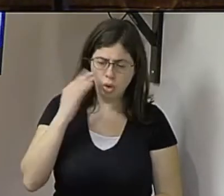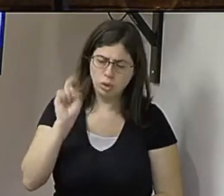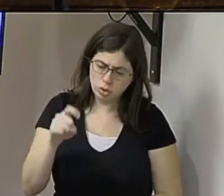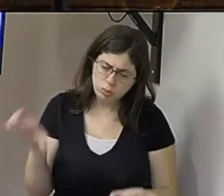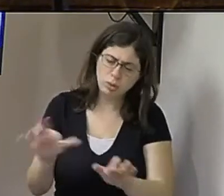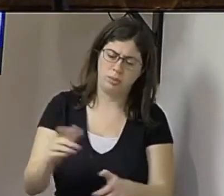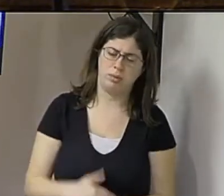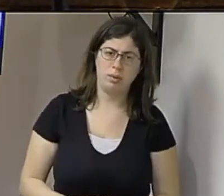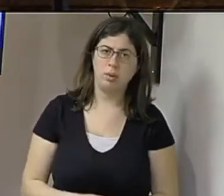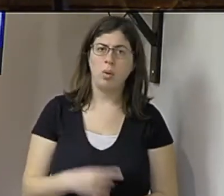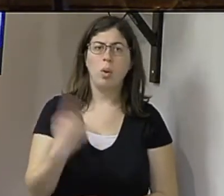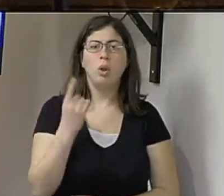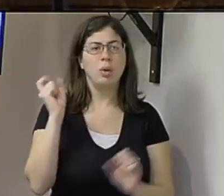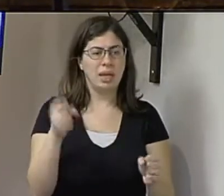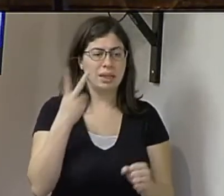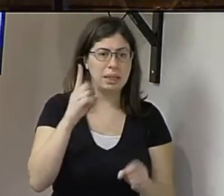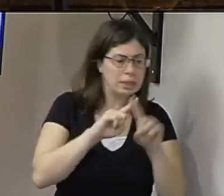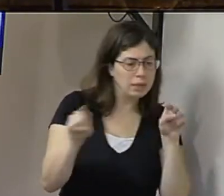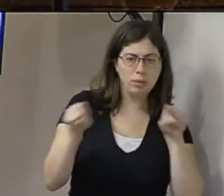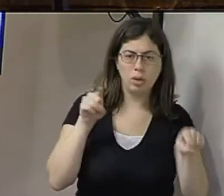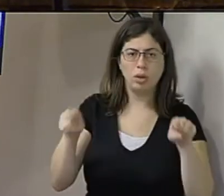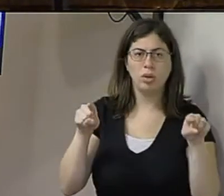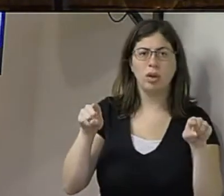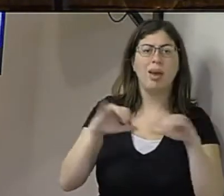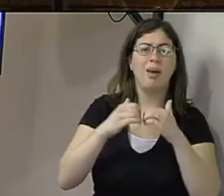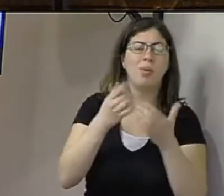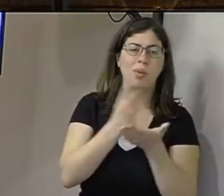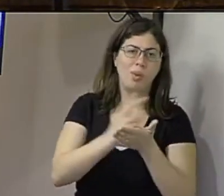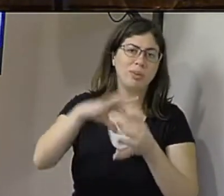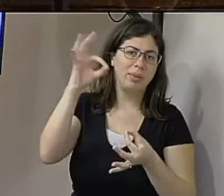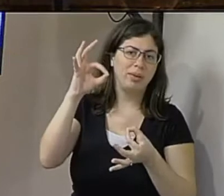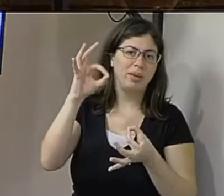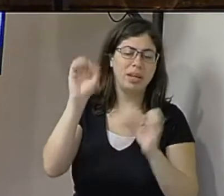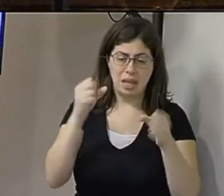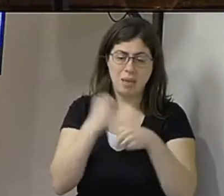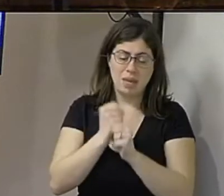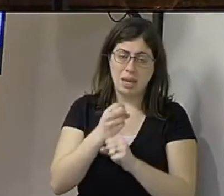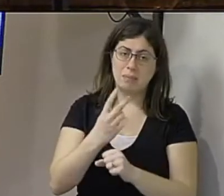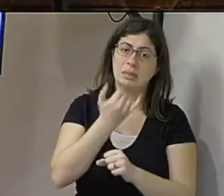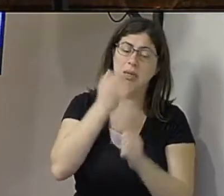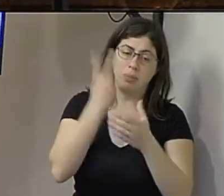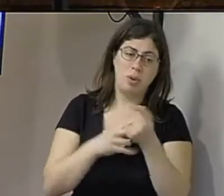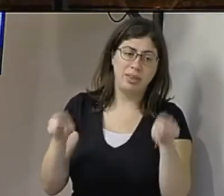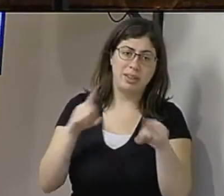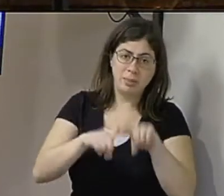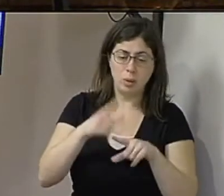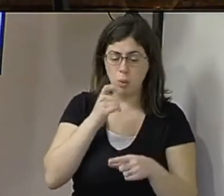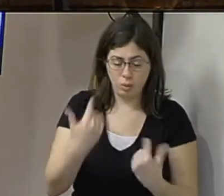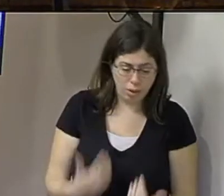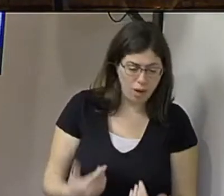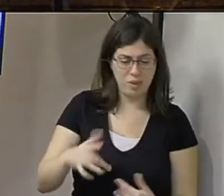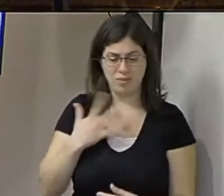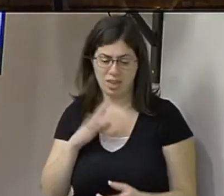should do. And the only way that we can tell the difference between those is through the Lord's Holy Spirit. Because we can make mistakes on both sides, right? Depending on the kind of person we are or how we